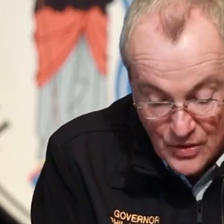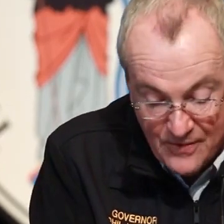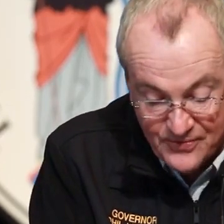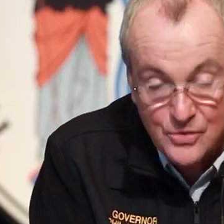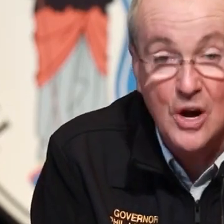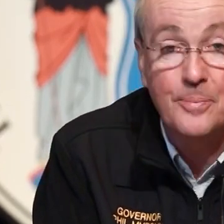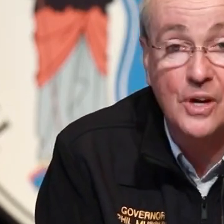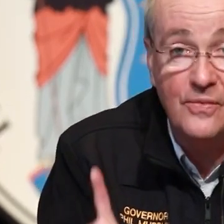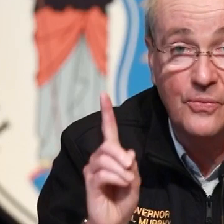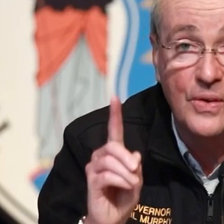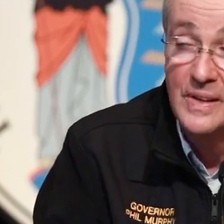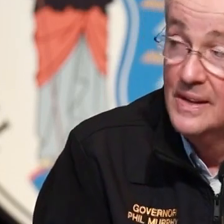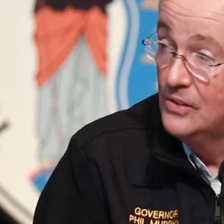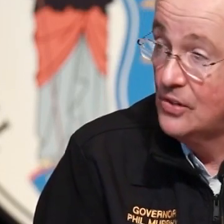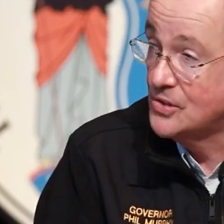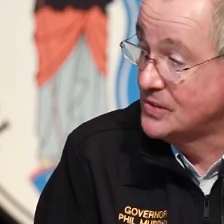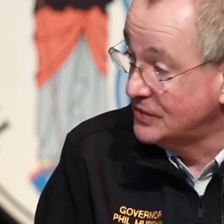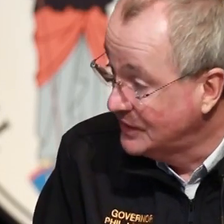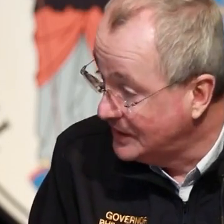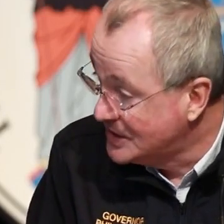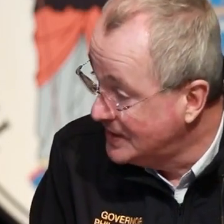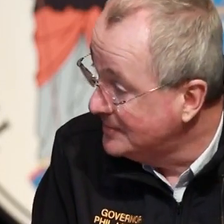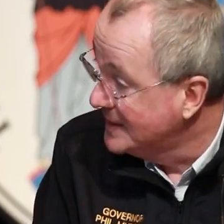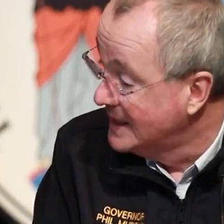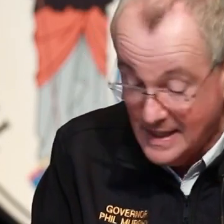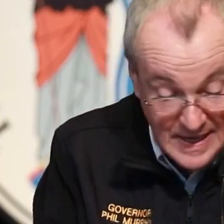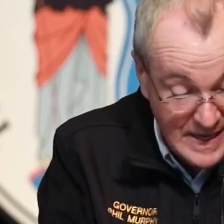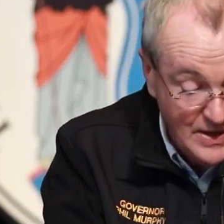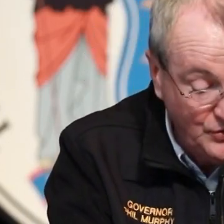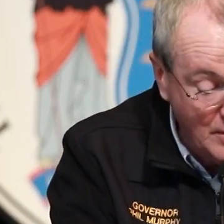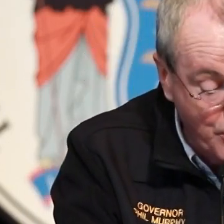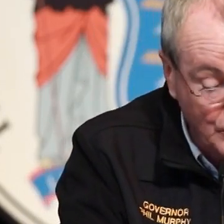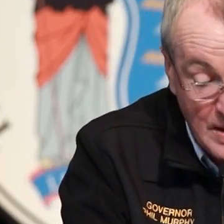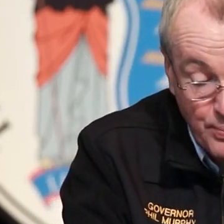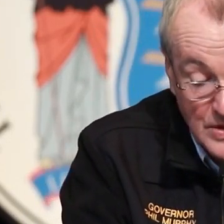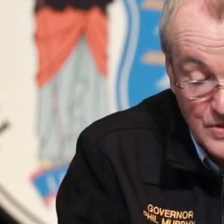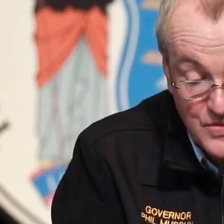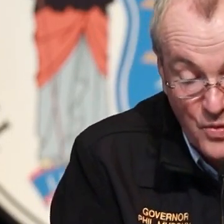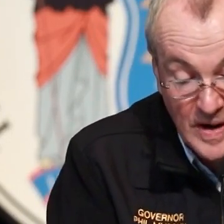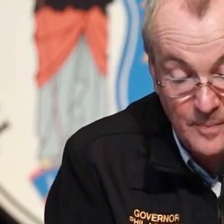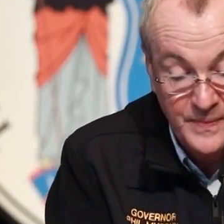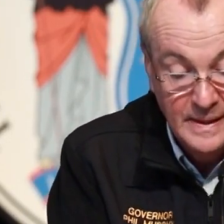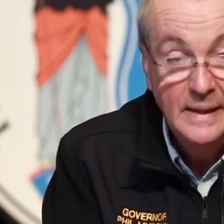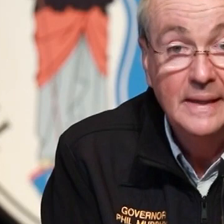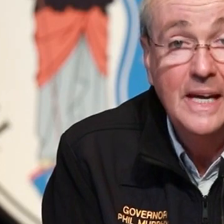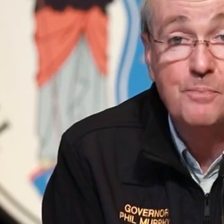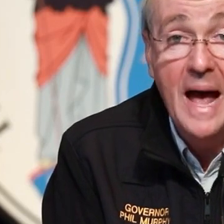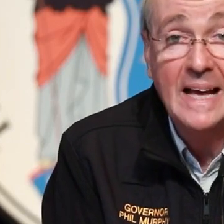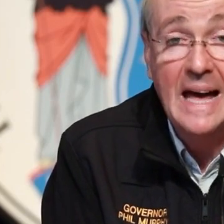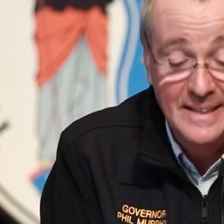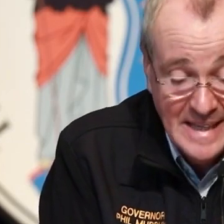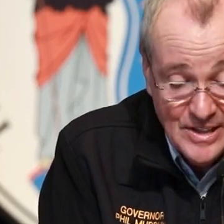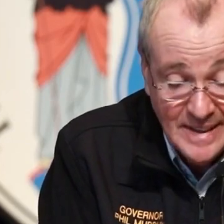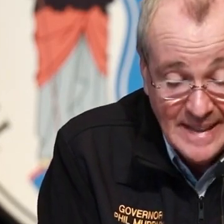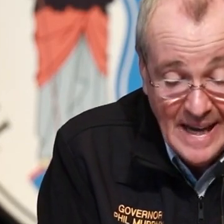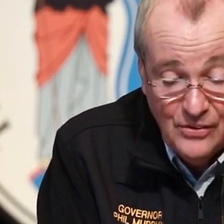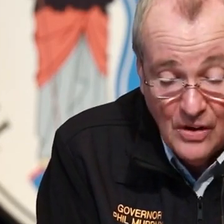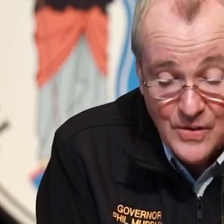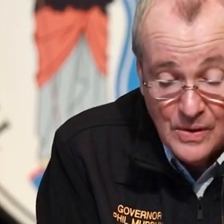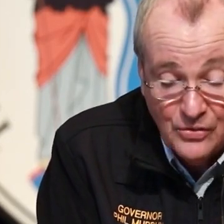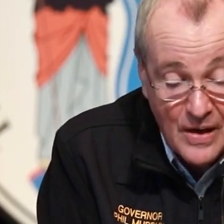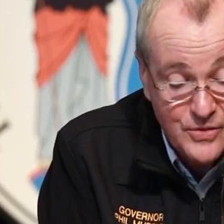and dropped off, with social distancing, Judy, some birthday presents for him. He's back at it again